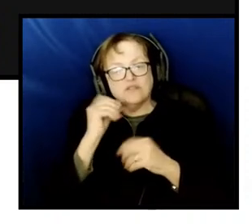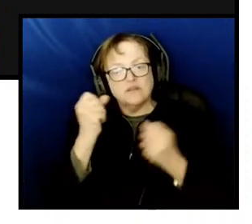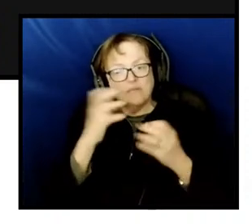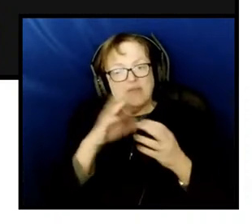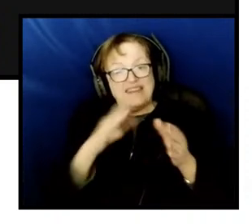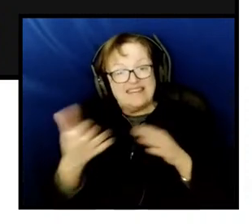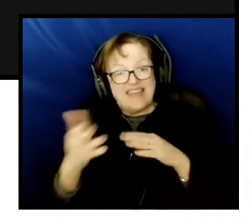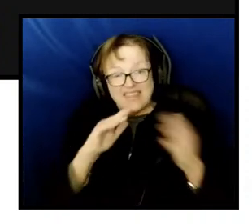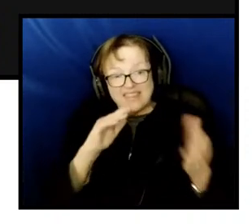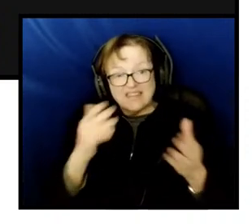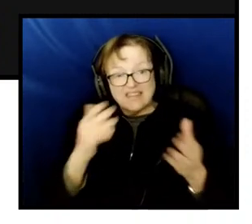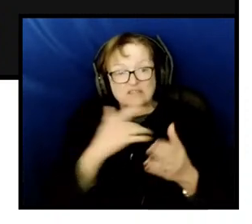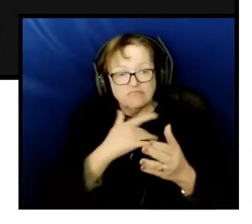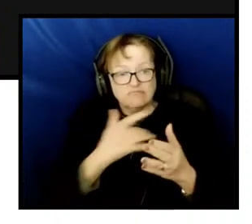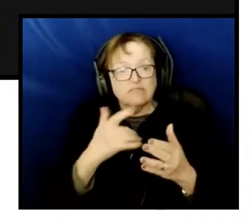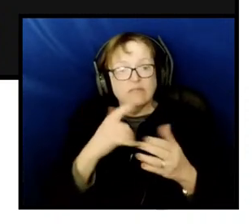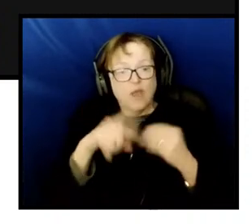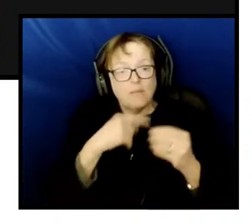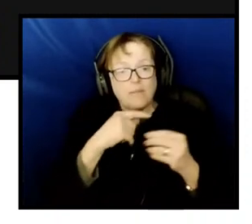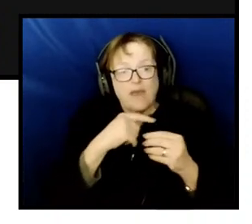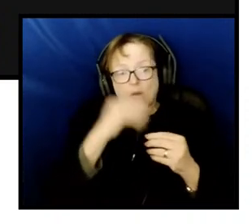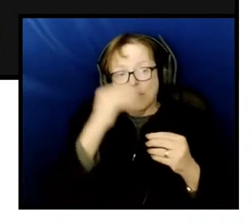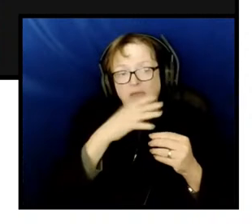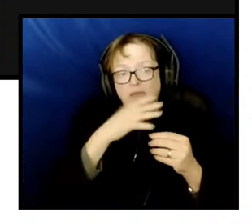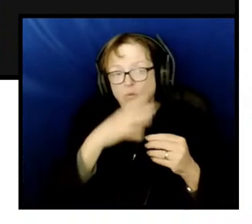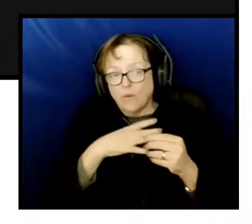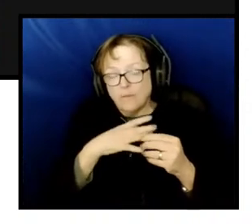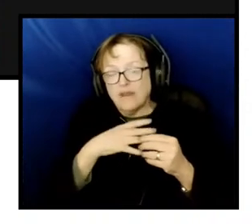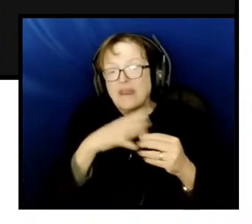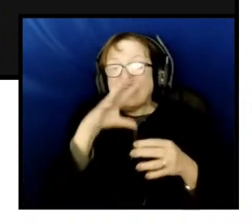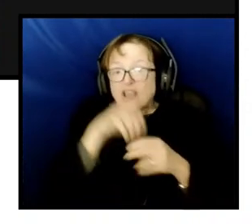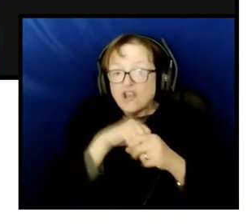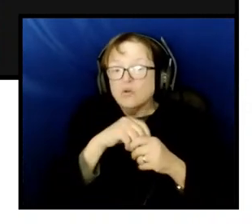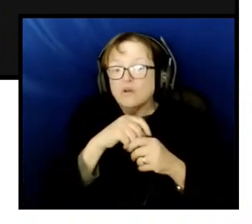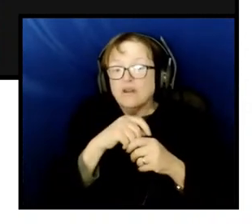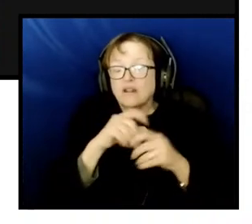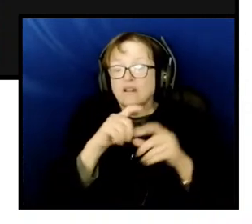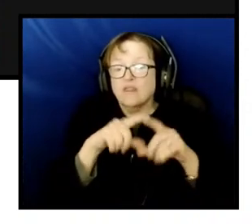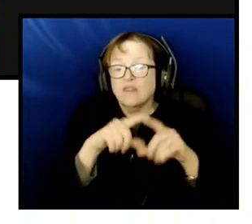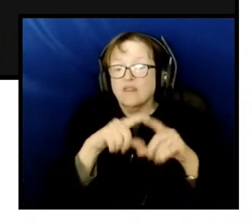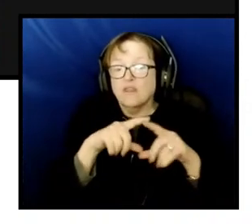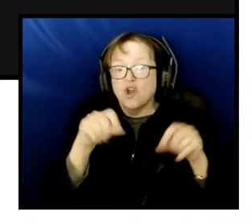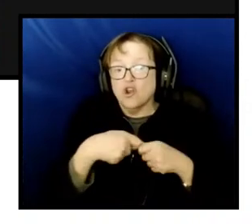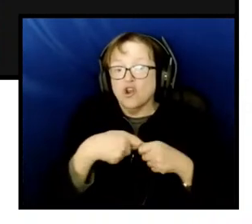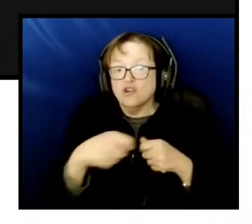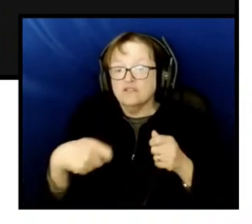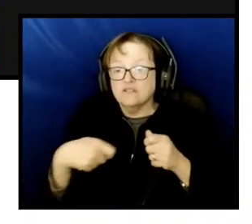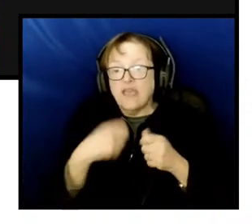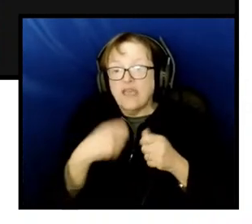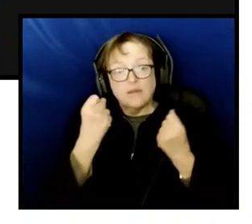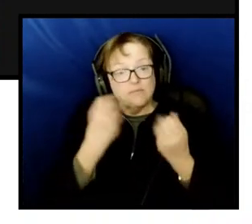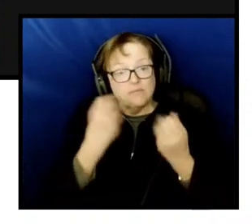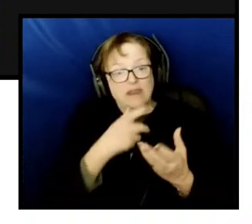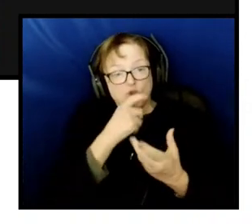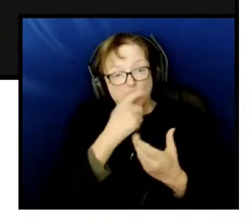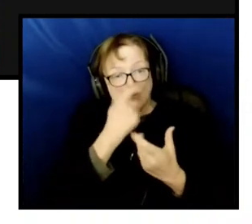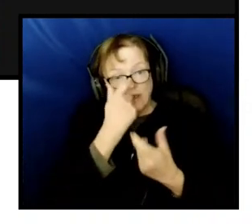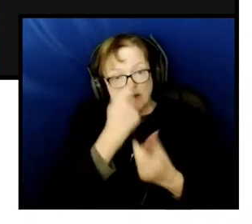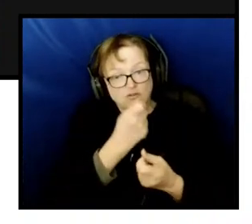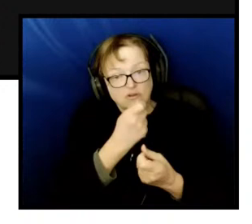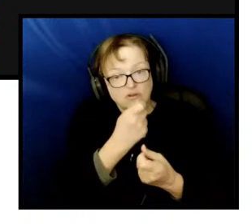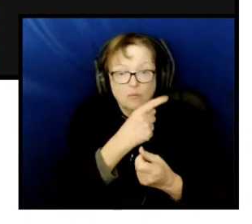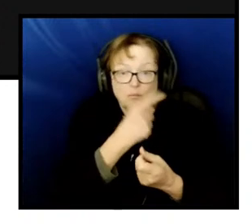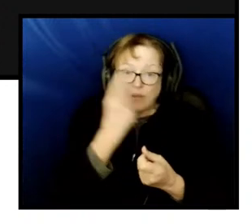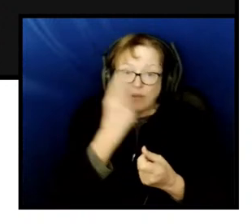gendered, including a lot of the cards. And a lot of people who are interested in tarot are